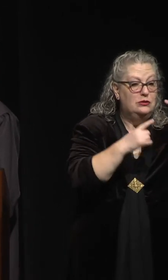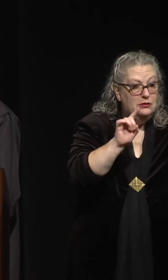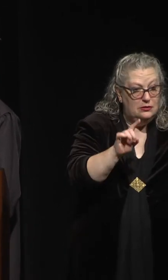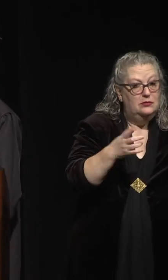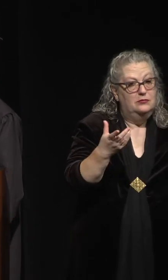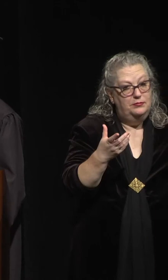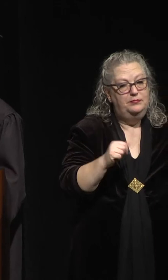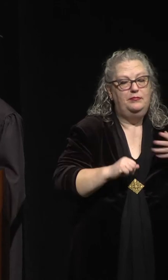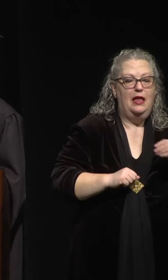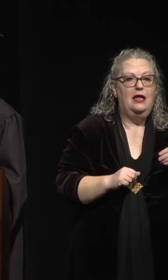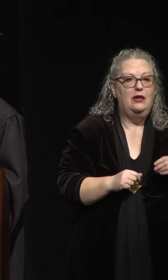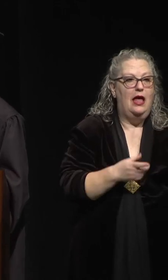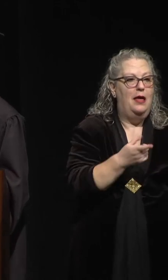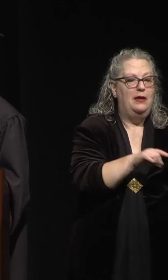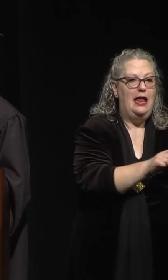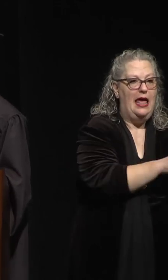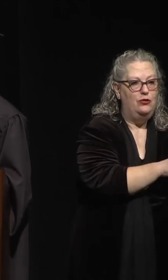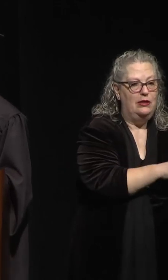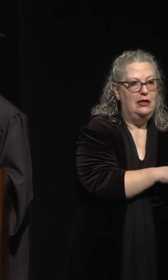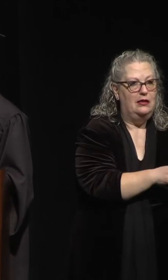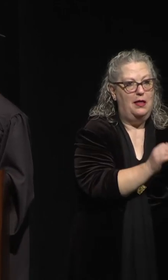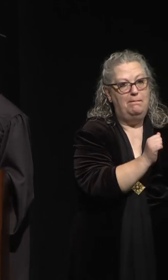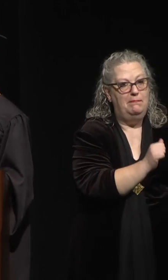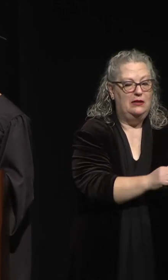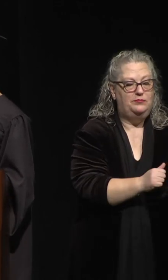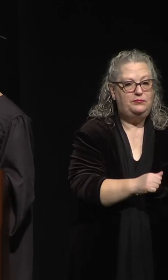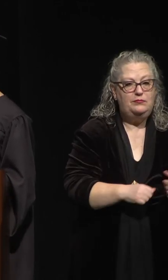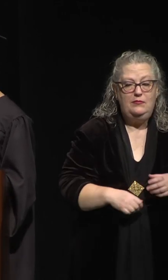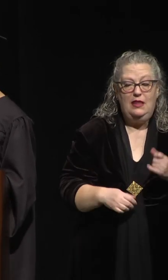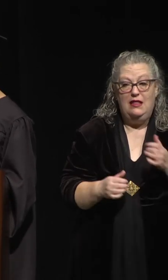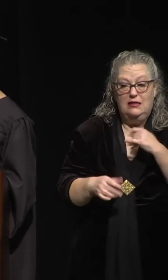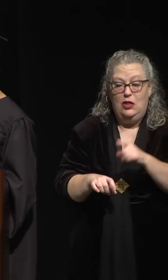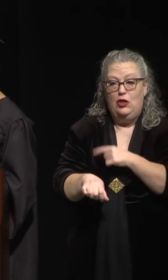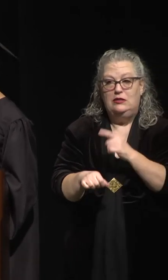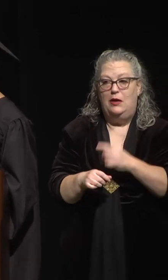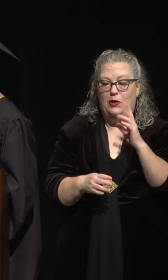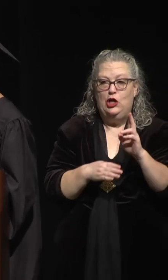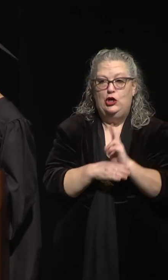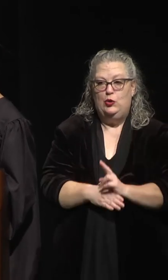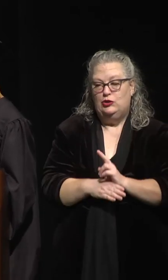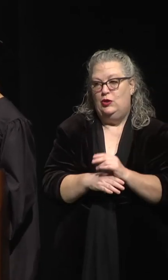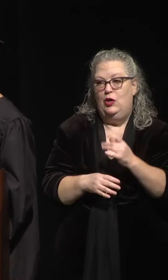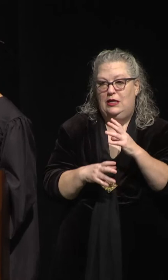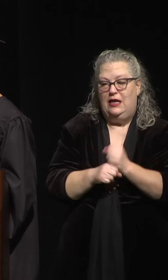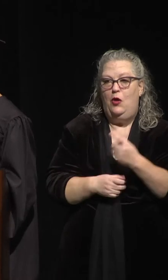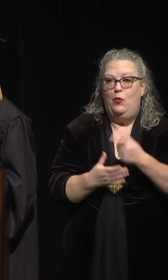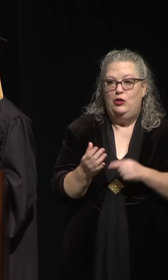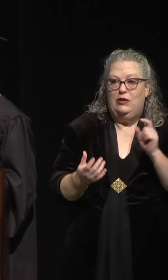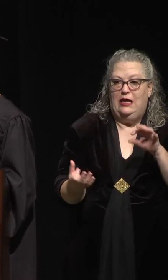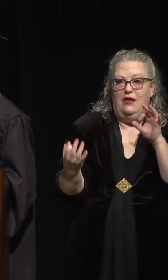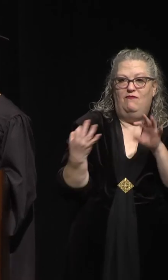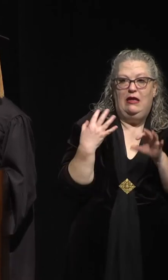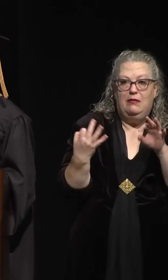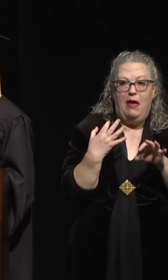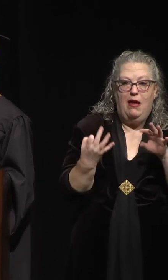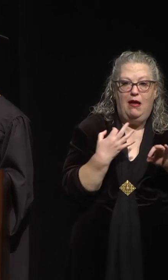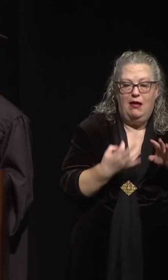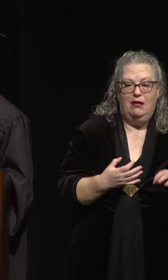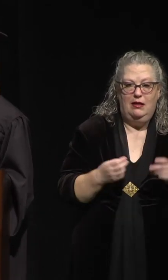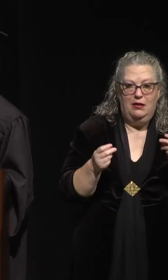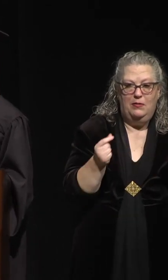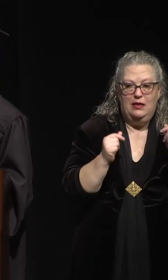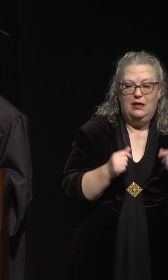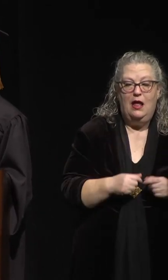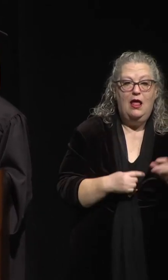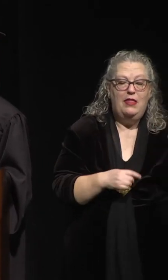success, occurring annually at the most, which is a long time when you're used to receiving more immediate feedback. Just as you